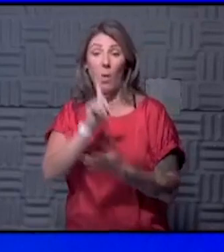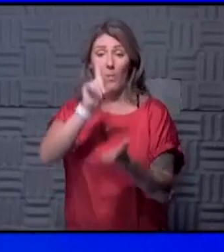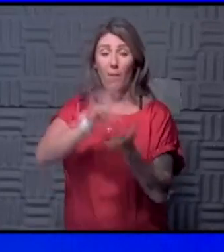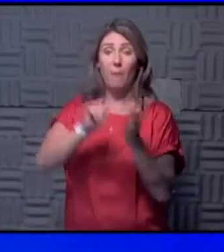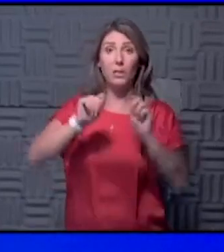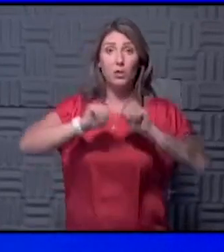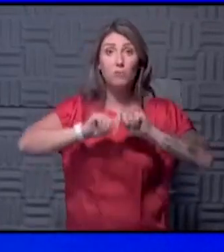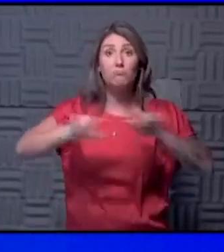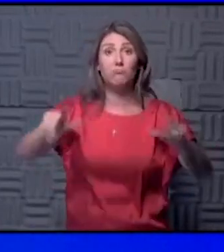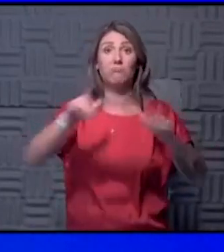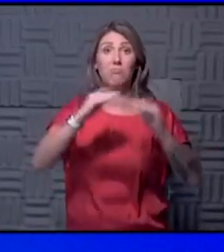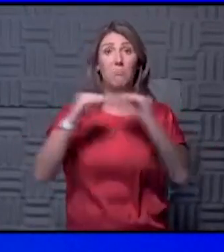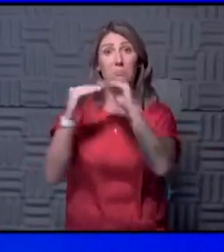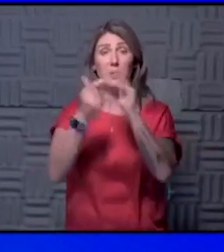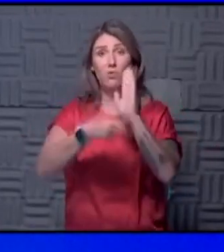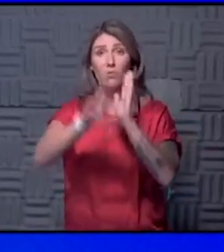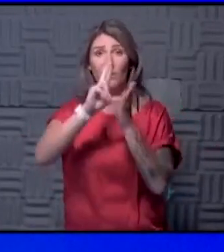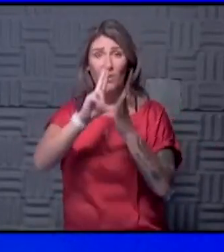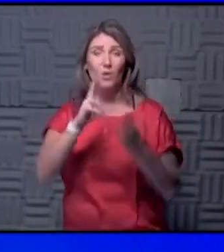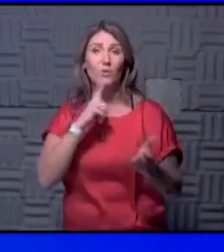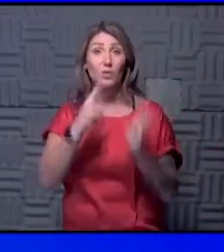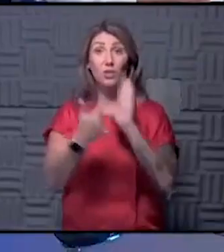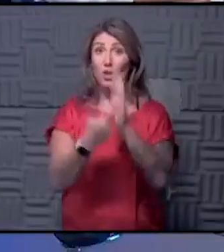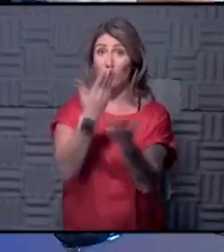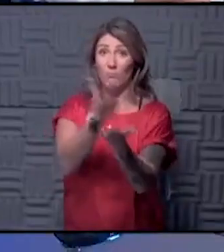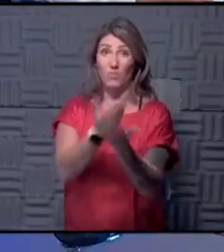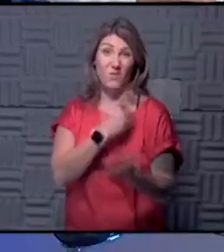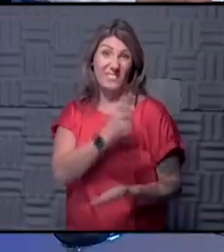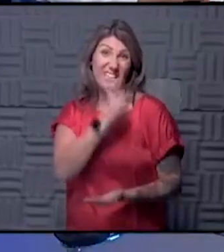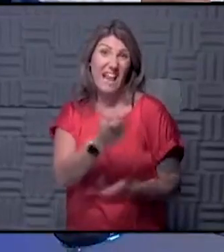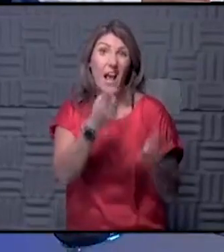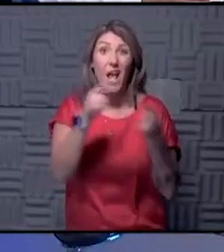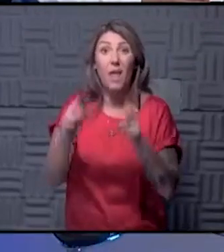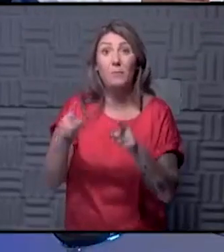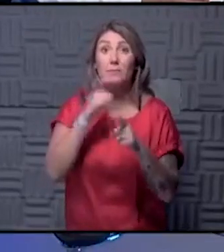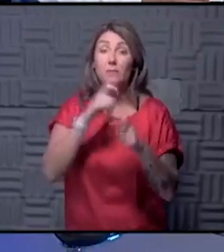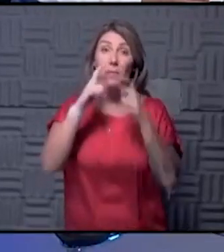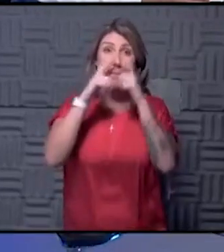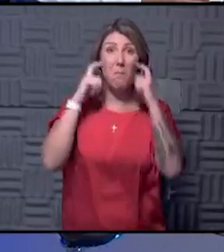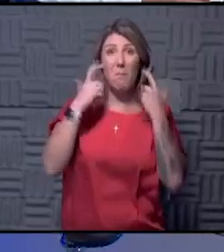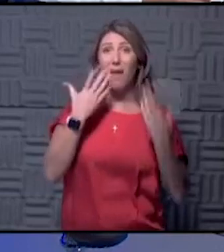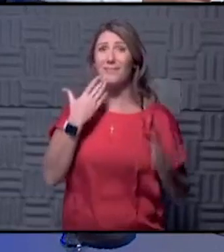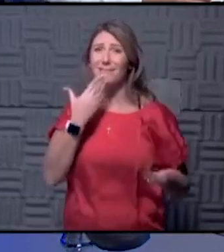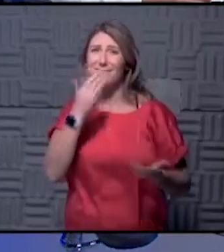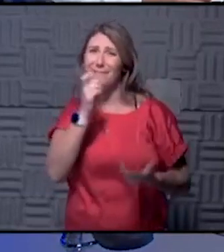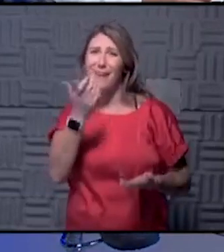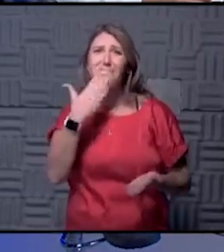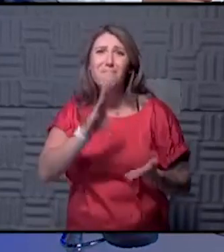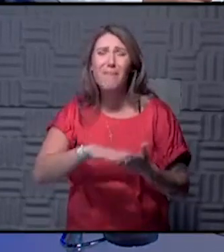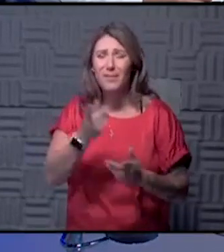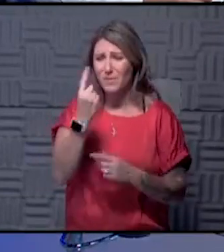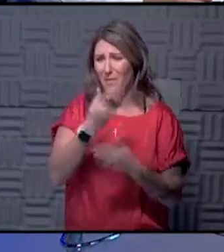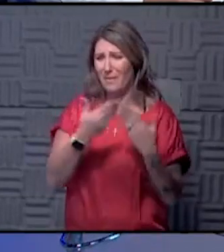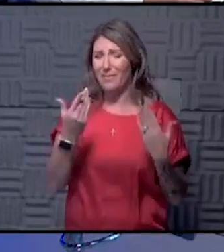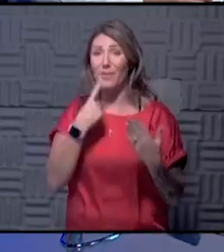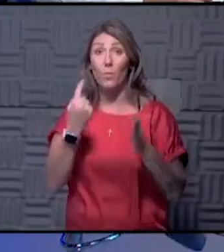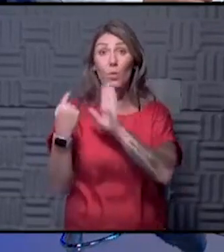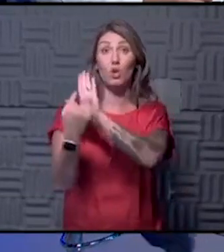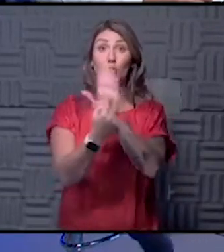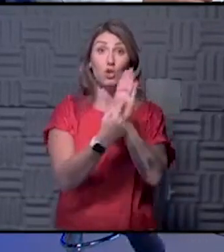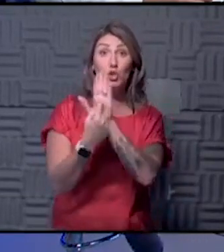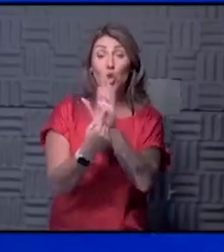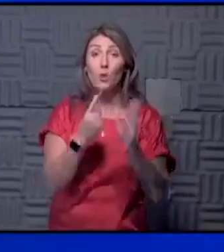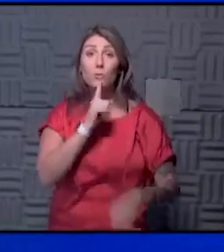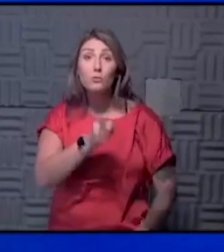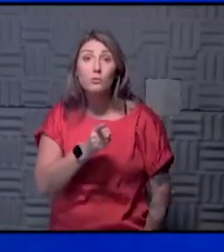published peer-reviewed article showing that does not happen. Right. So wearing the mask does not happen. Yeah, so. we know that. That was one of those things where we're going to go out and show you that it's true, even